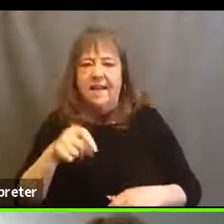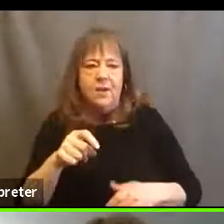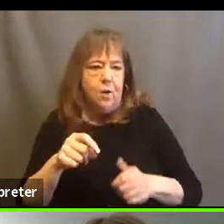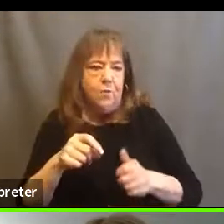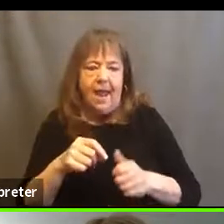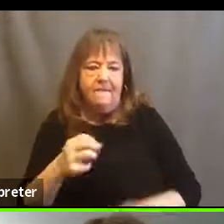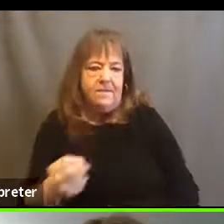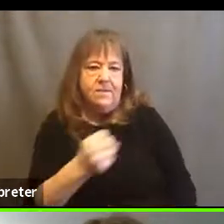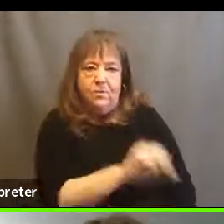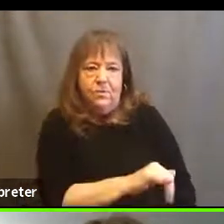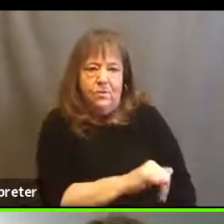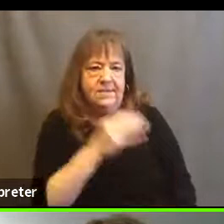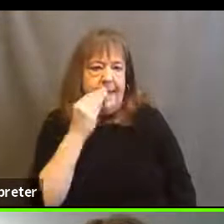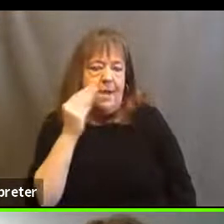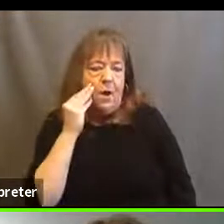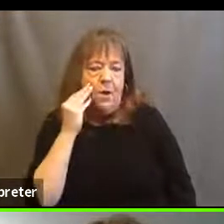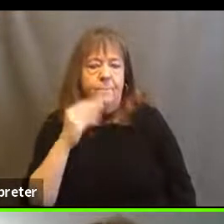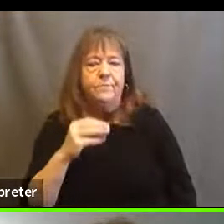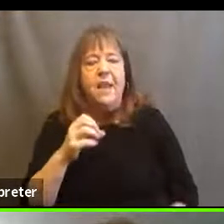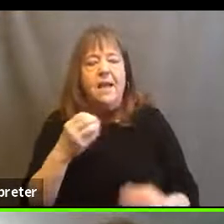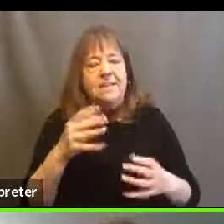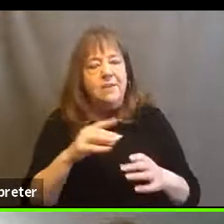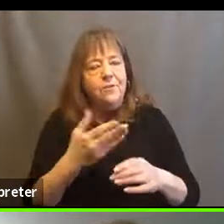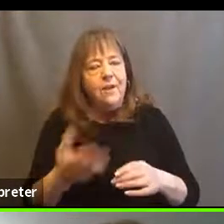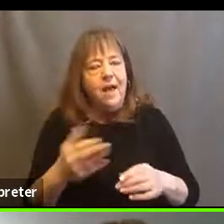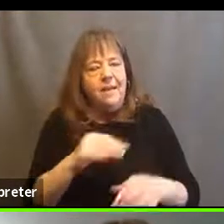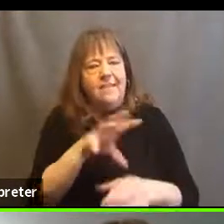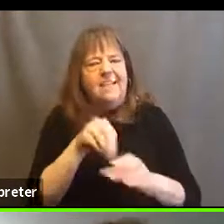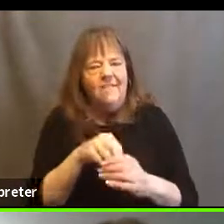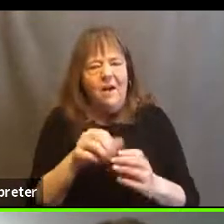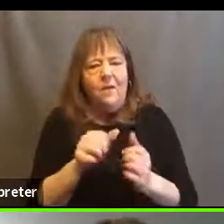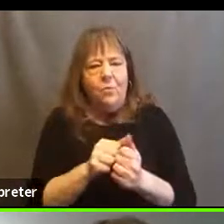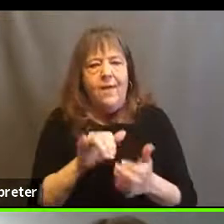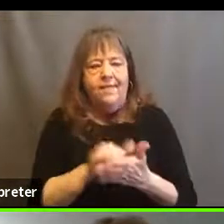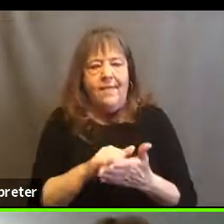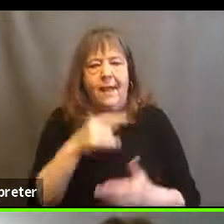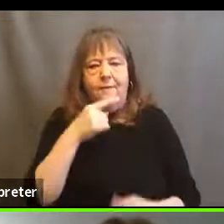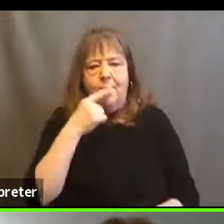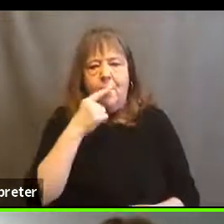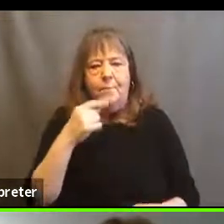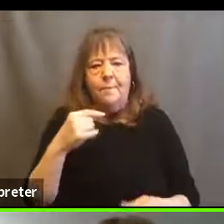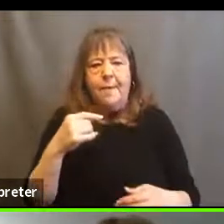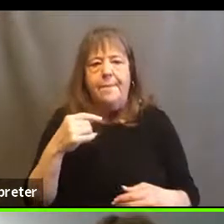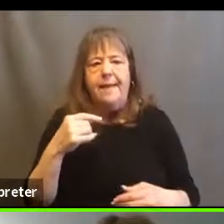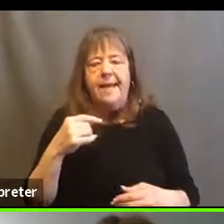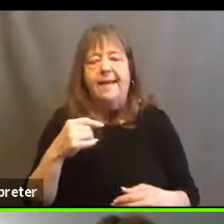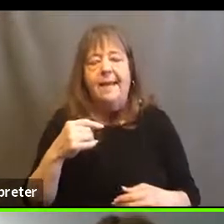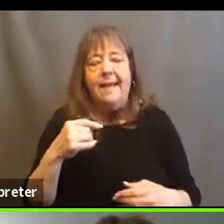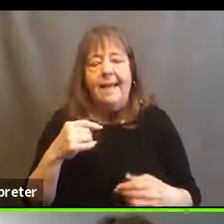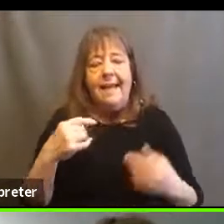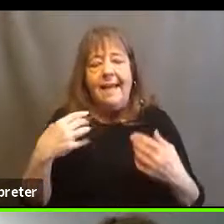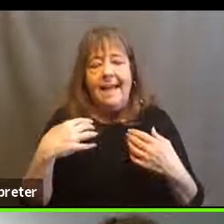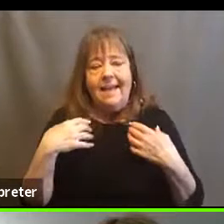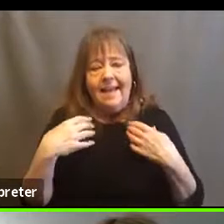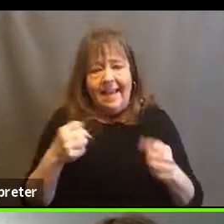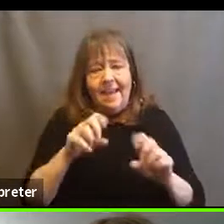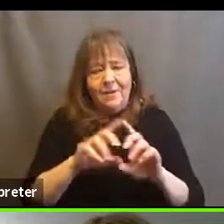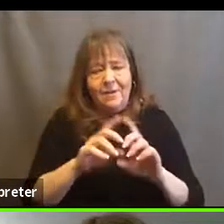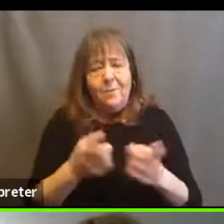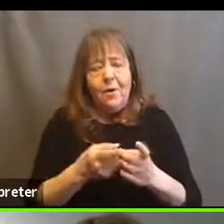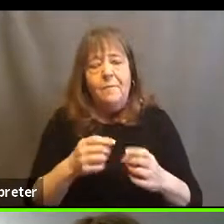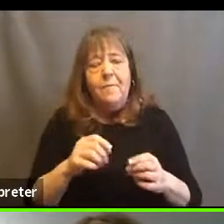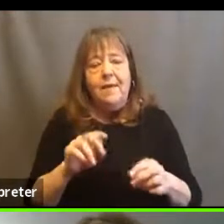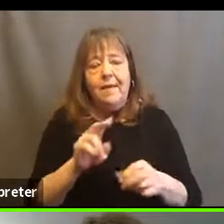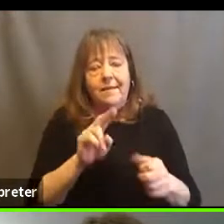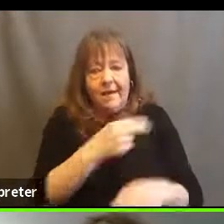lot of pieces to that guidance. Public health and the hospitals are working with their teams for sure. We're working